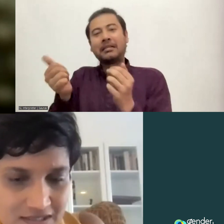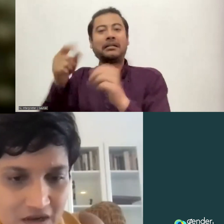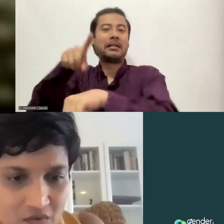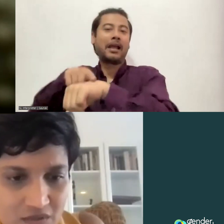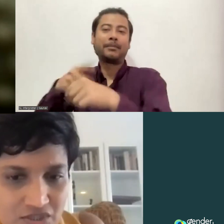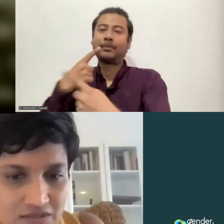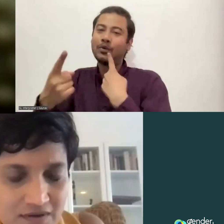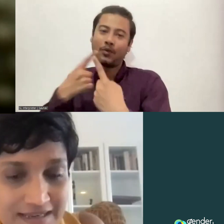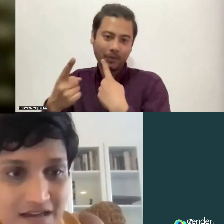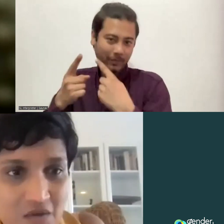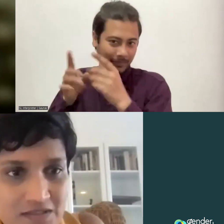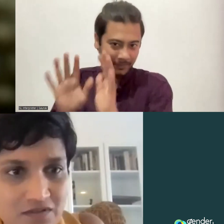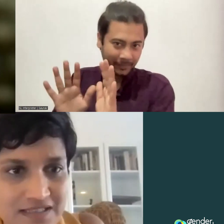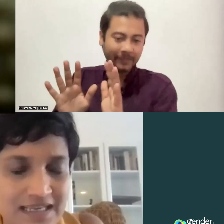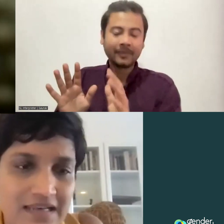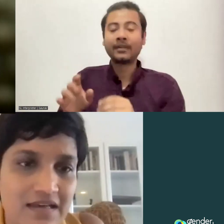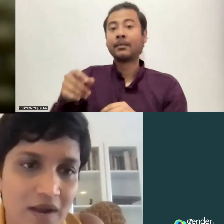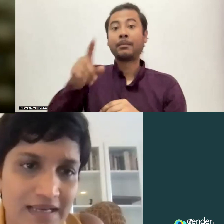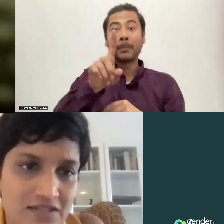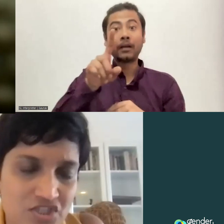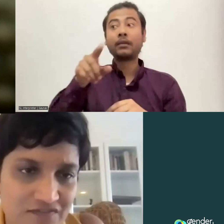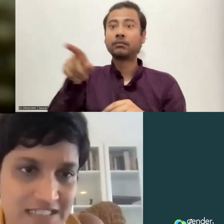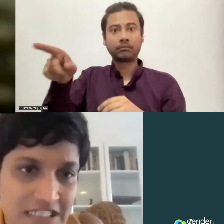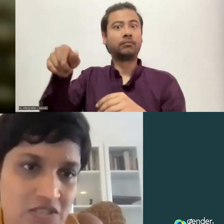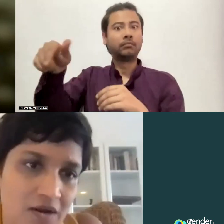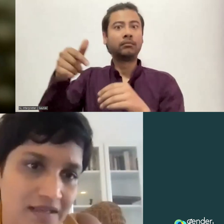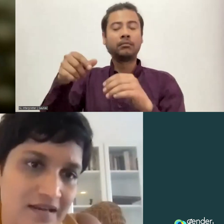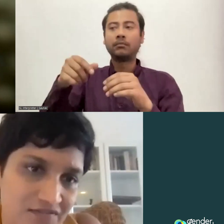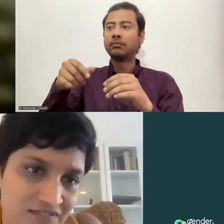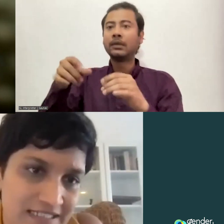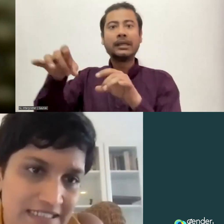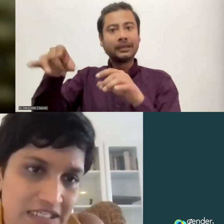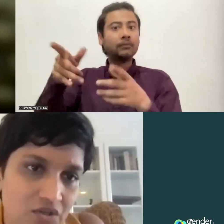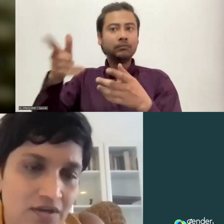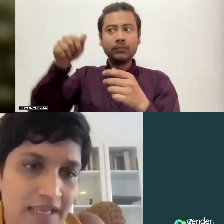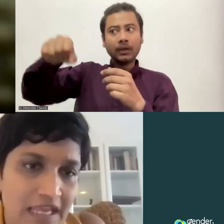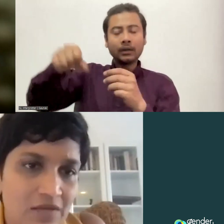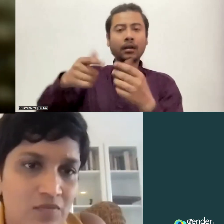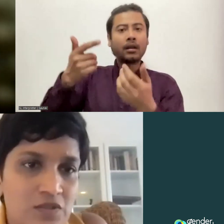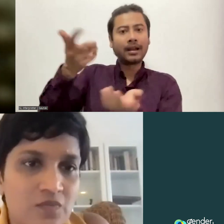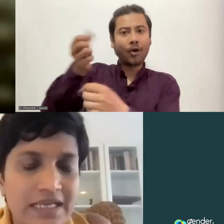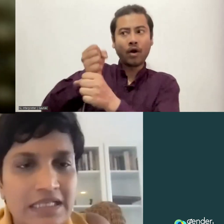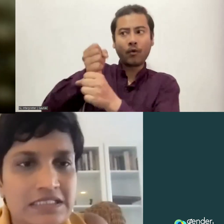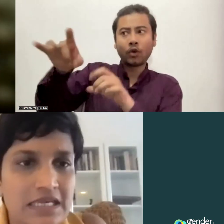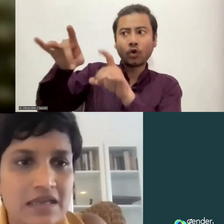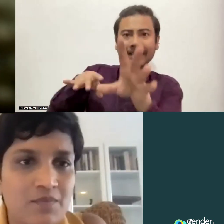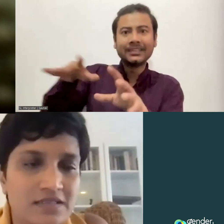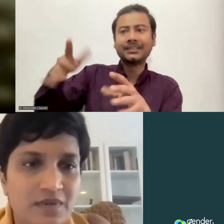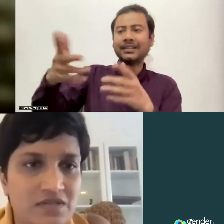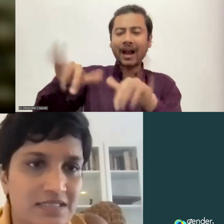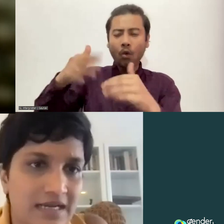changes and how it should, right now, it's again, while it is shifting, it's not enough. You're able to bring in, let's